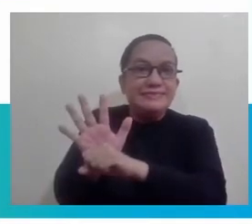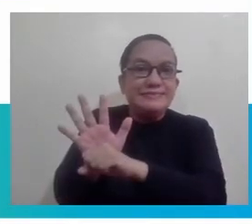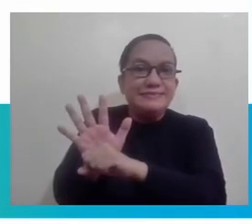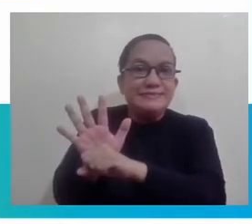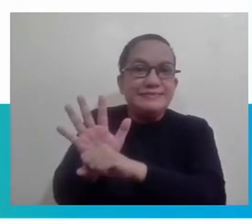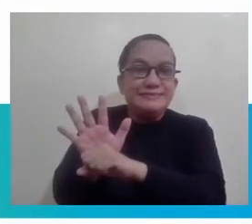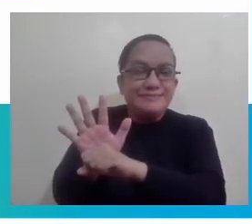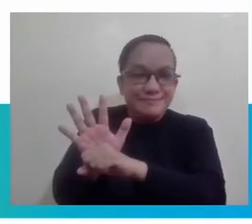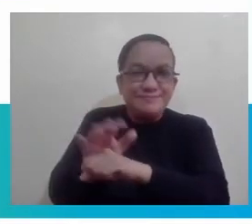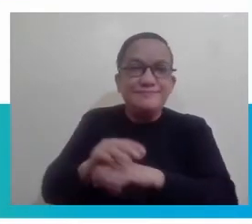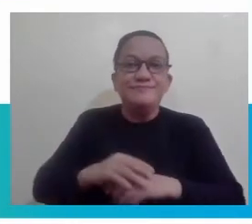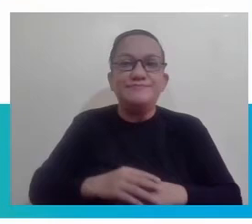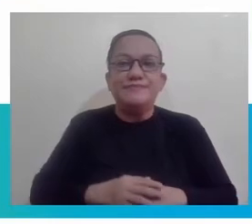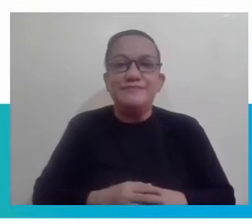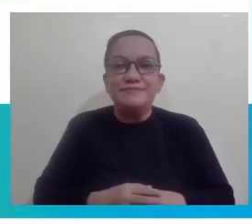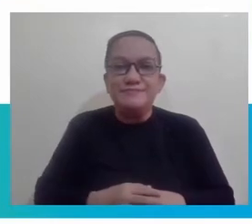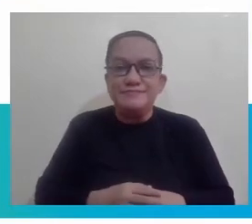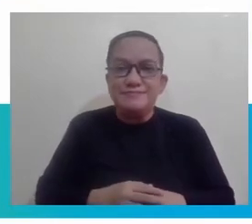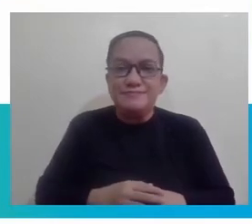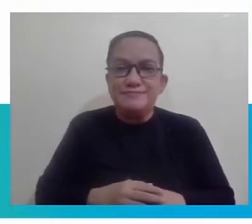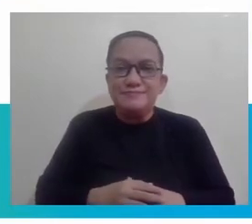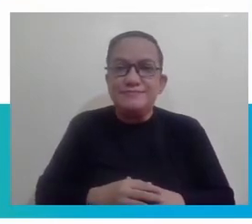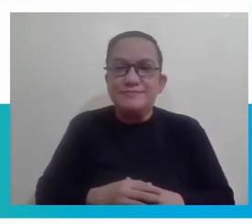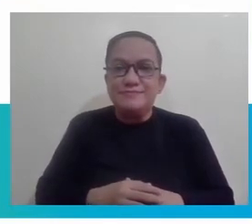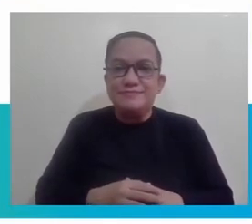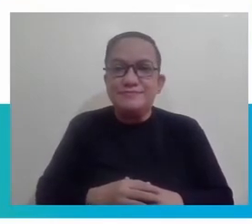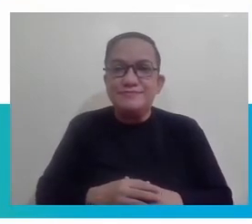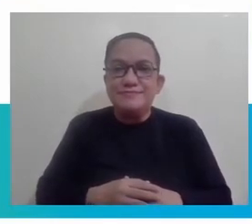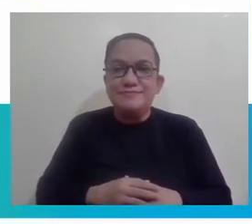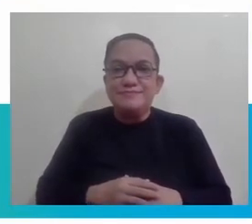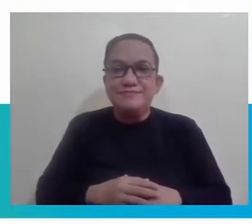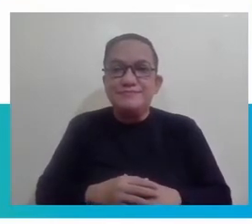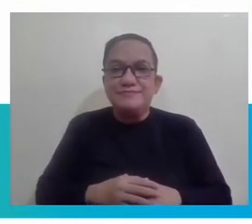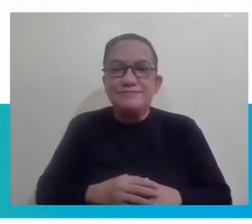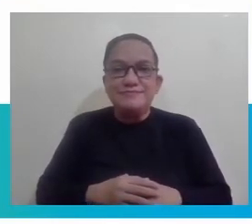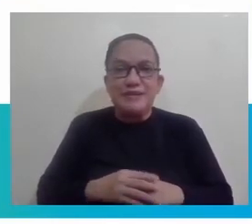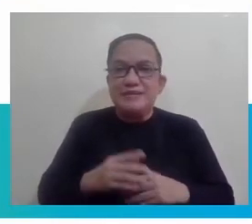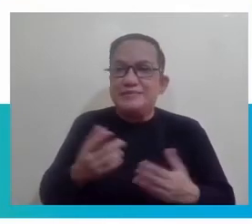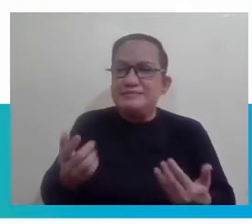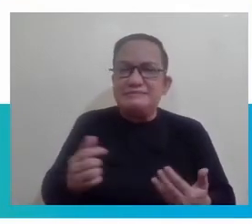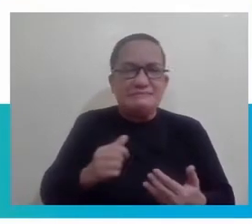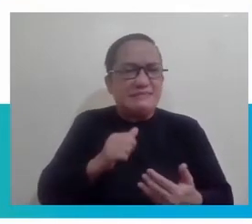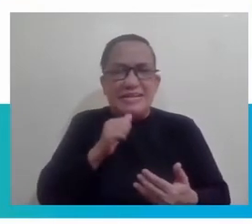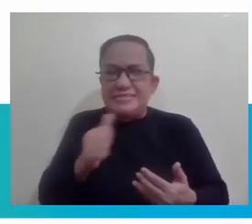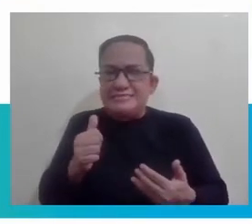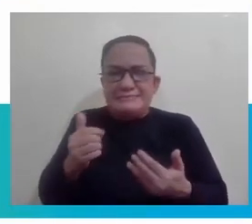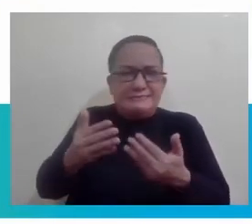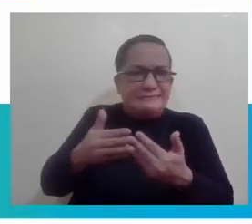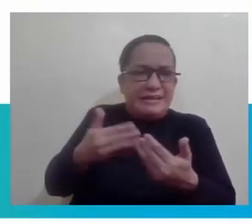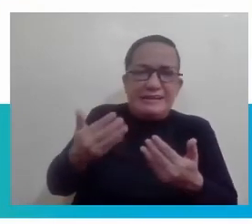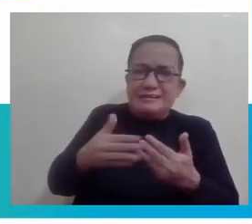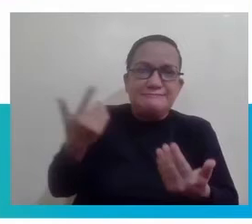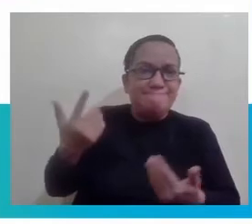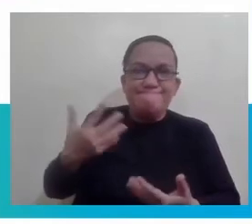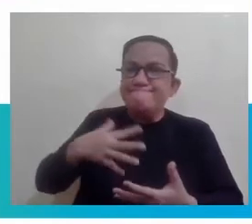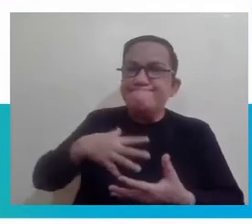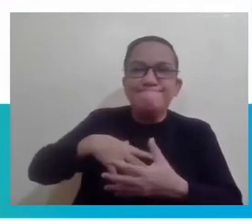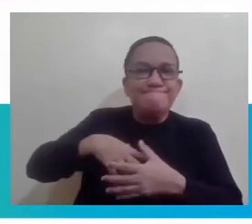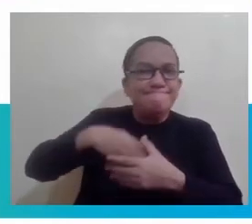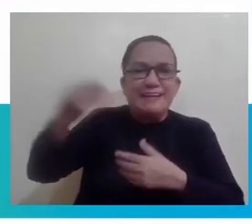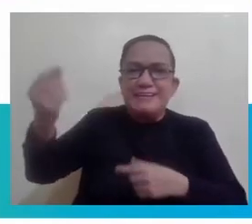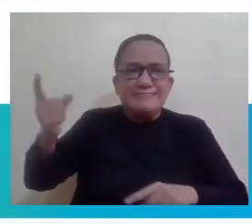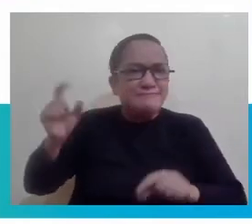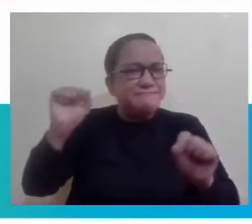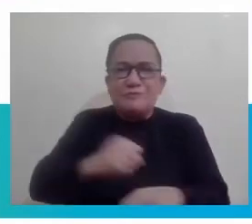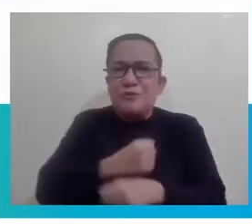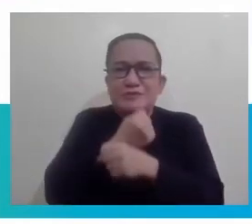but now we find it very hard because we cannot go out to do